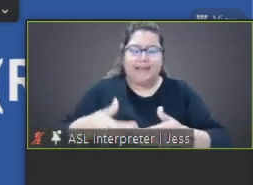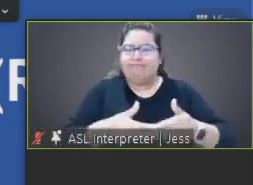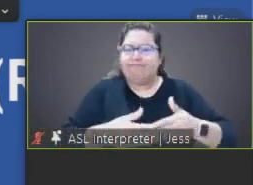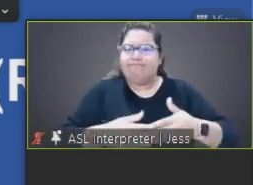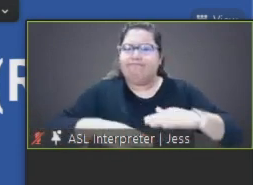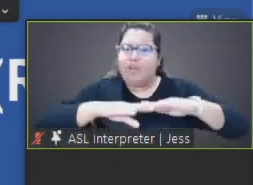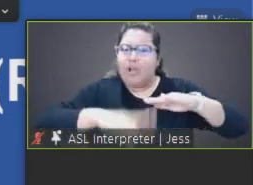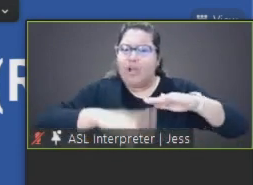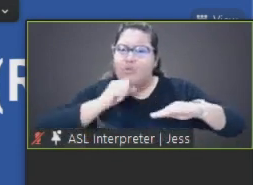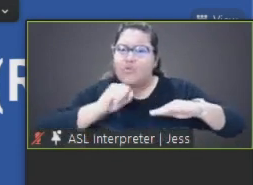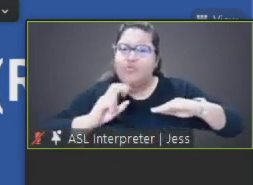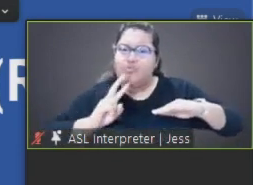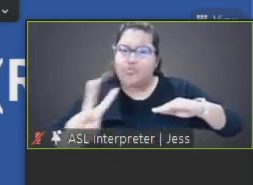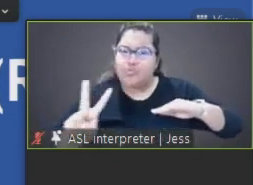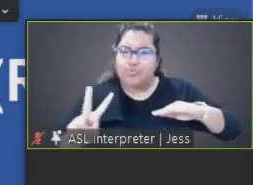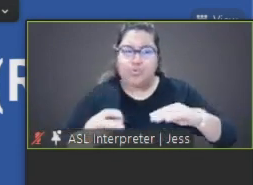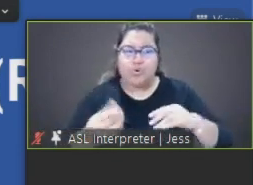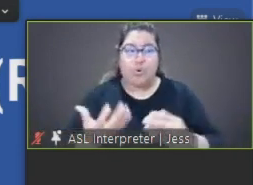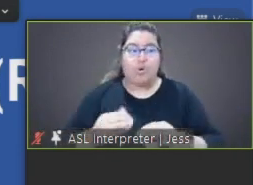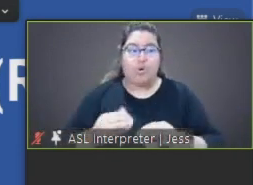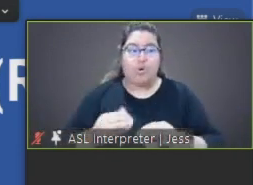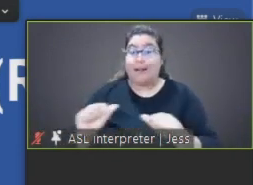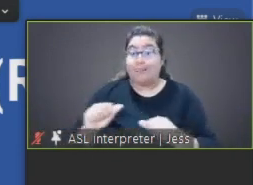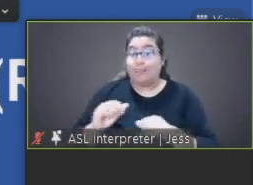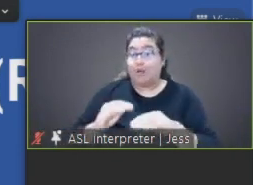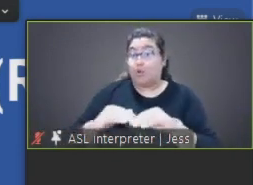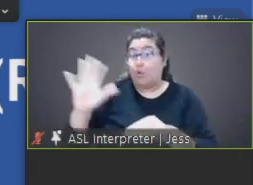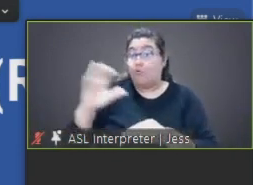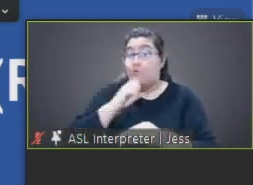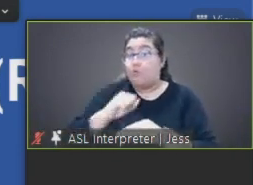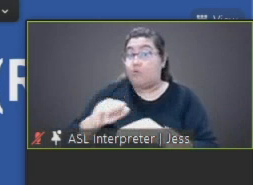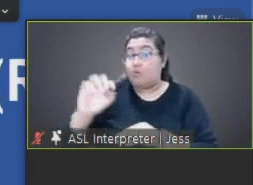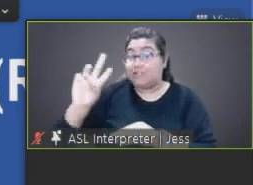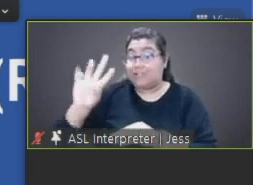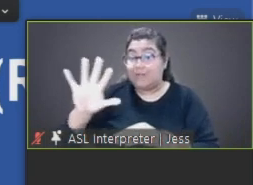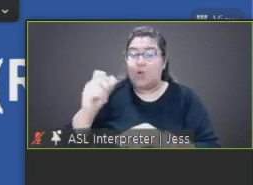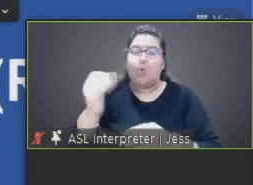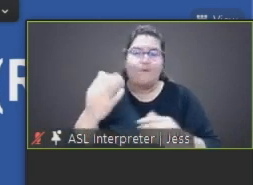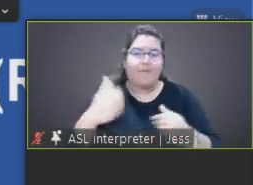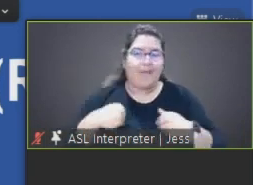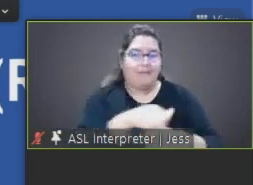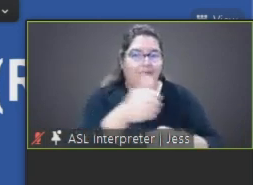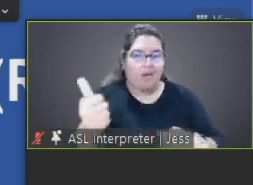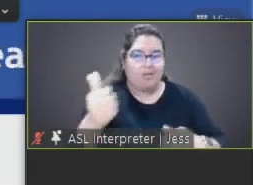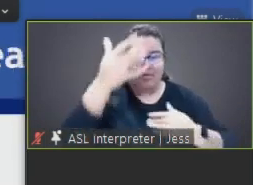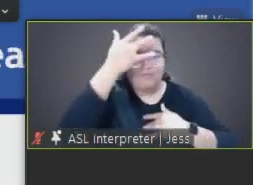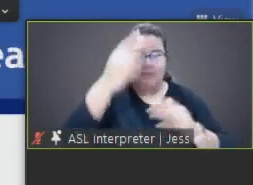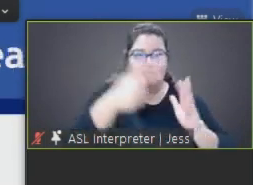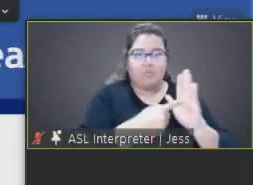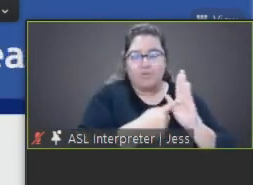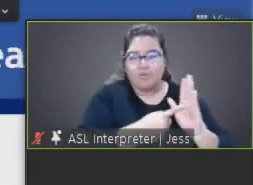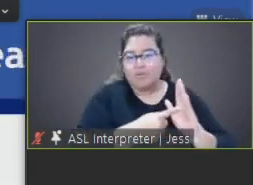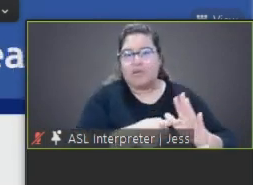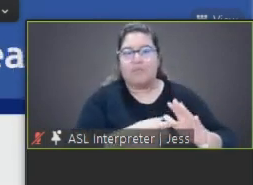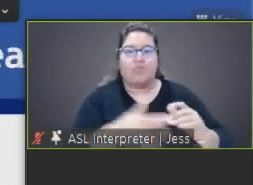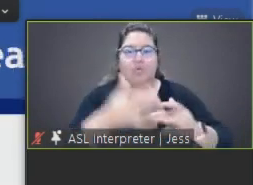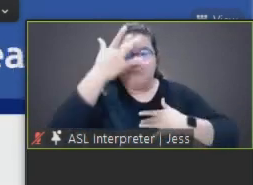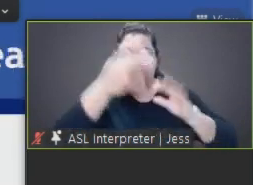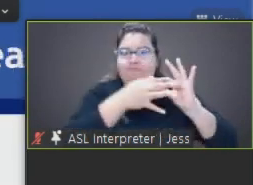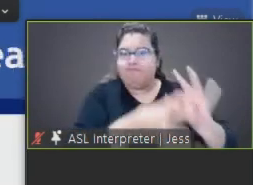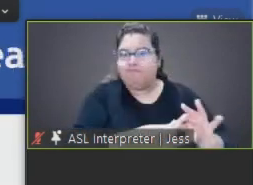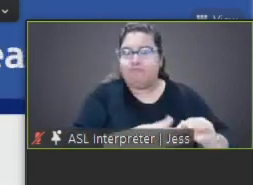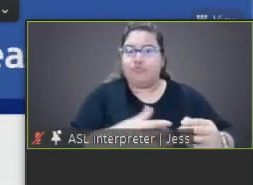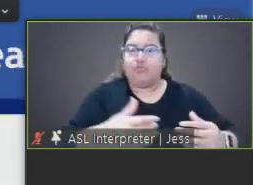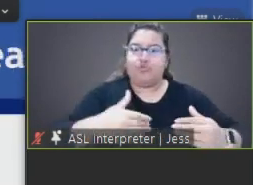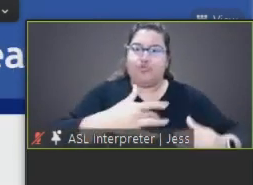age of 65, or people with underlying medical conditions like heart and lung conditions. Next slide, please. And so